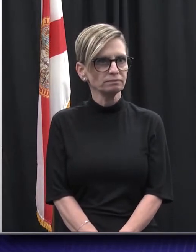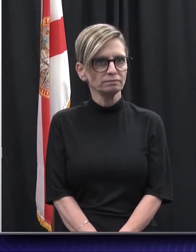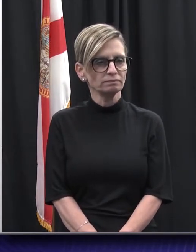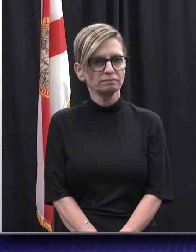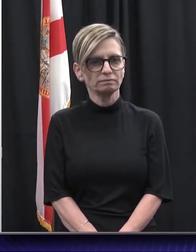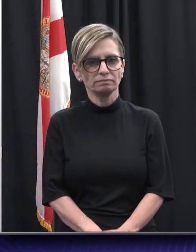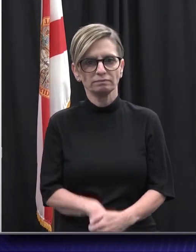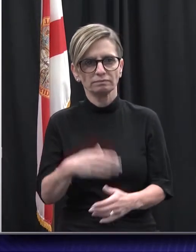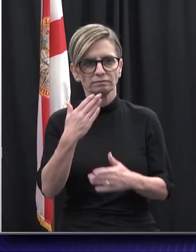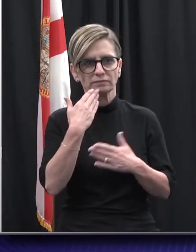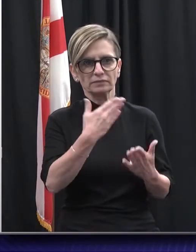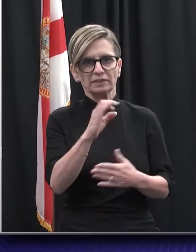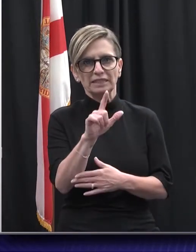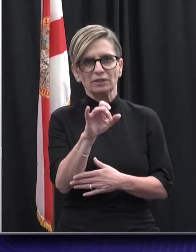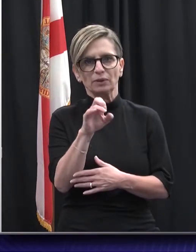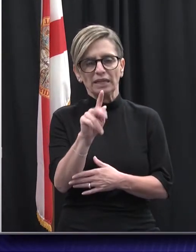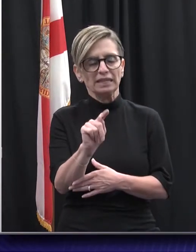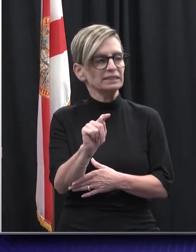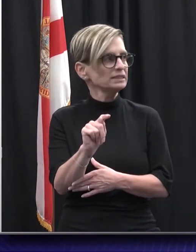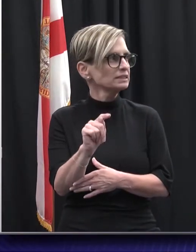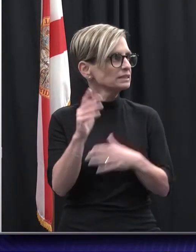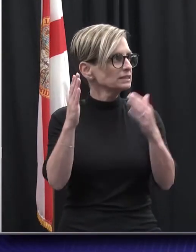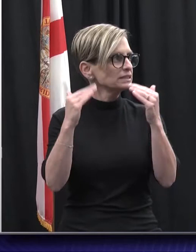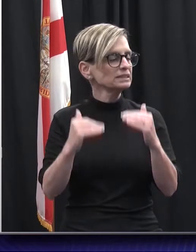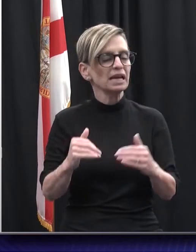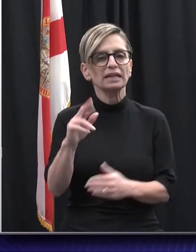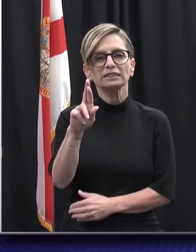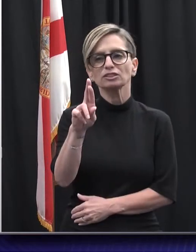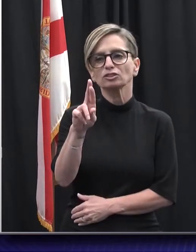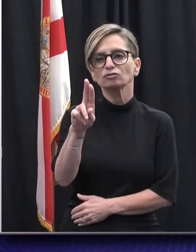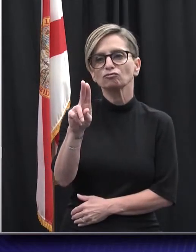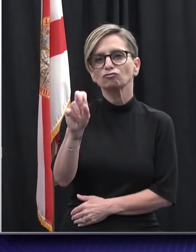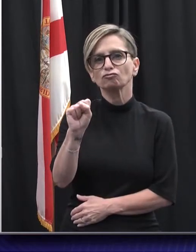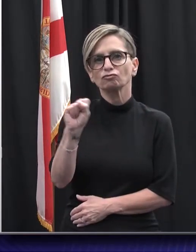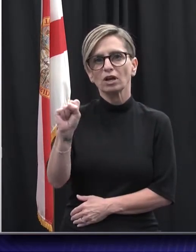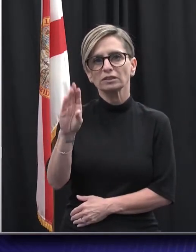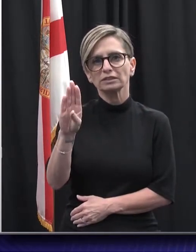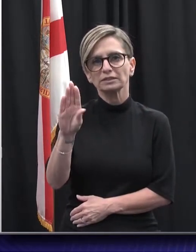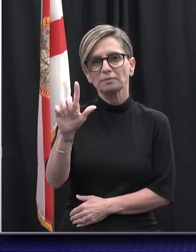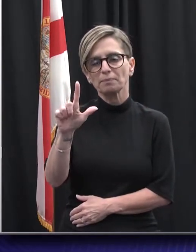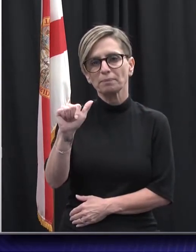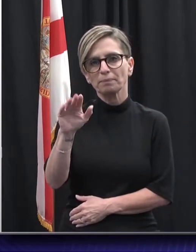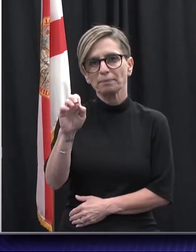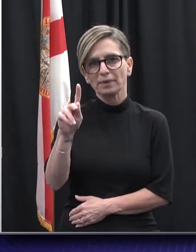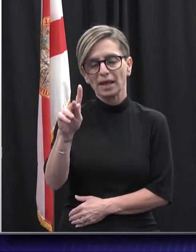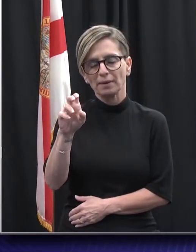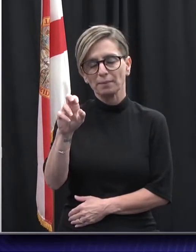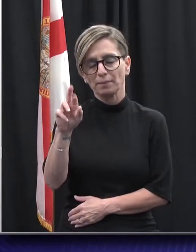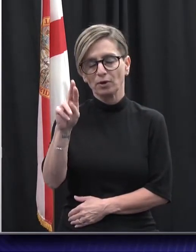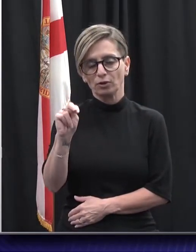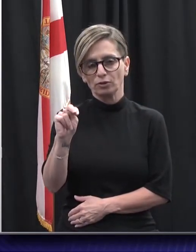Thank you, Clint. Up next, we have Russ Blackburn, the city manager for the city of Port St. Lucie.